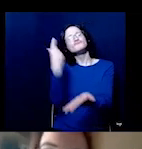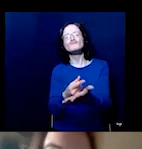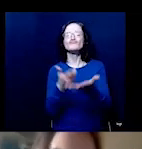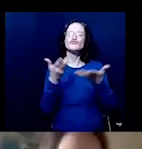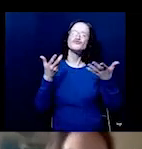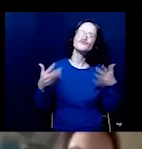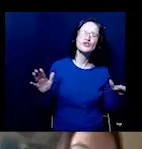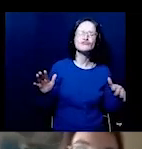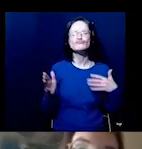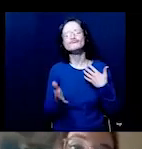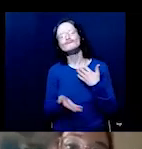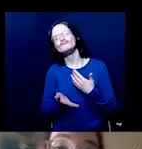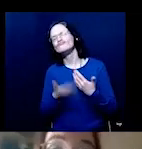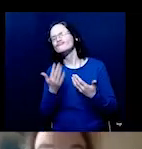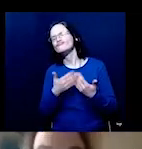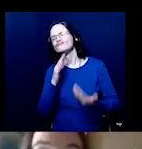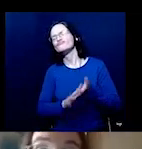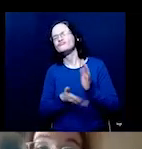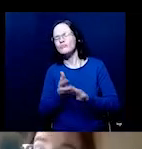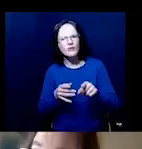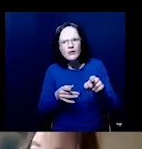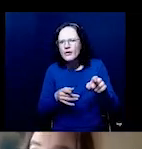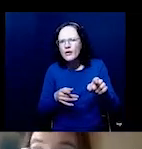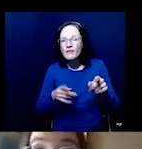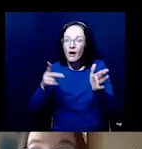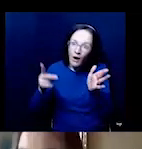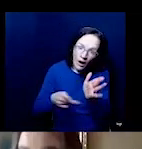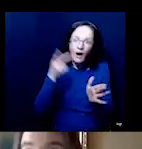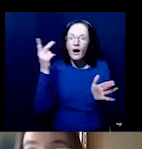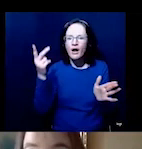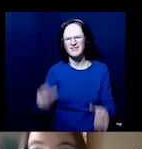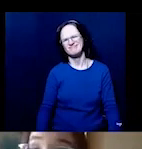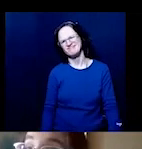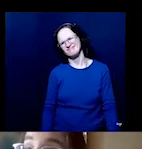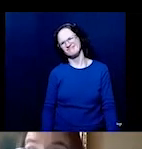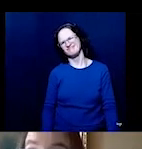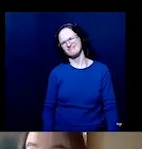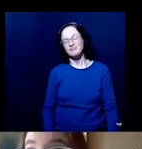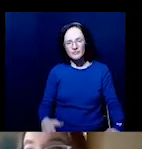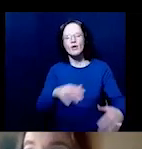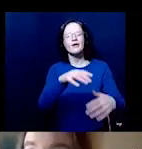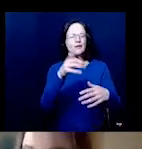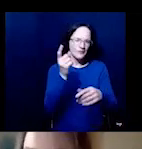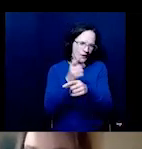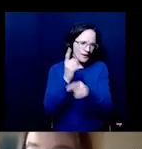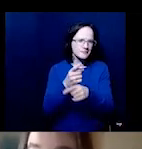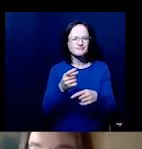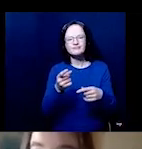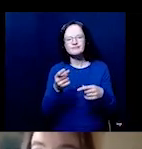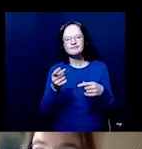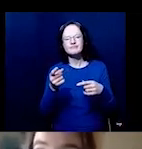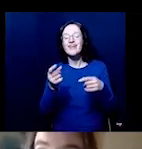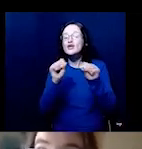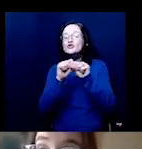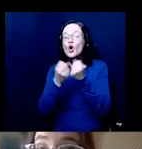know? So yeah, social activities are not adapted or not accessible, of course. So we talked about, like, for example, the end of the